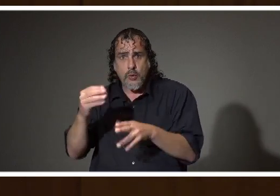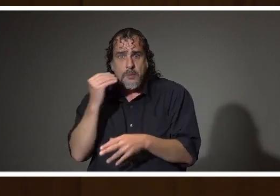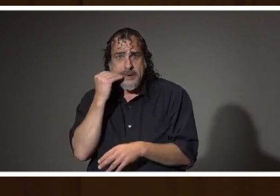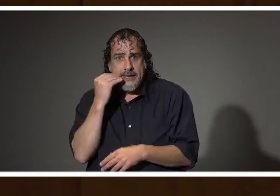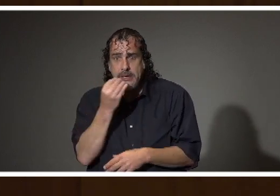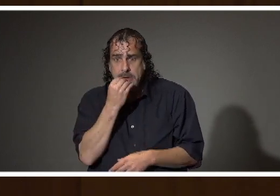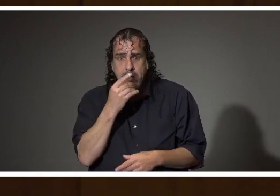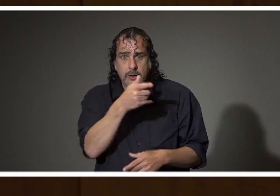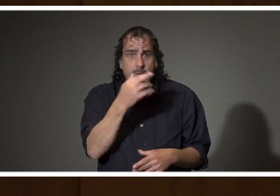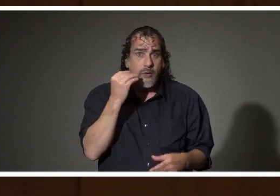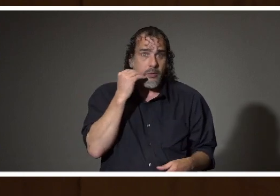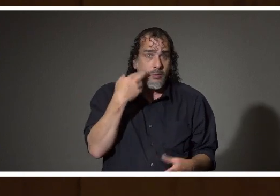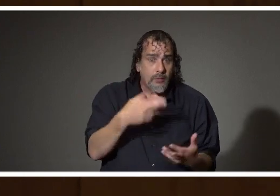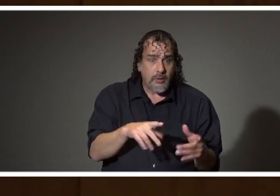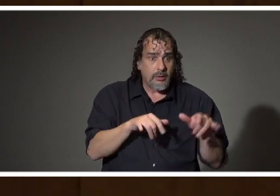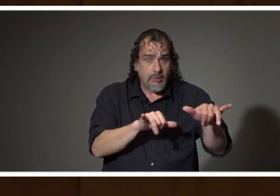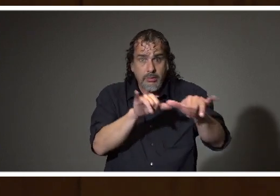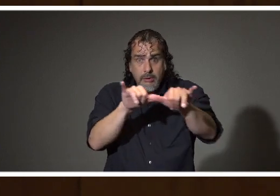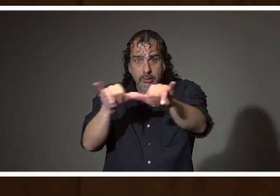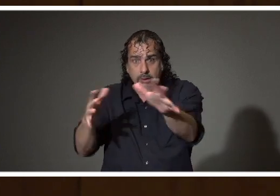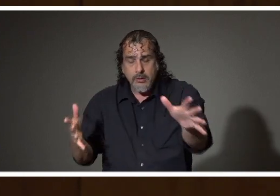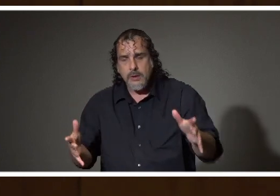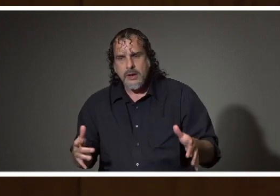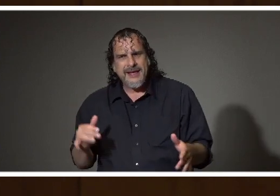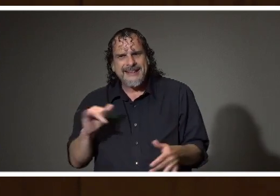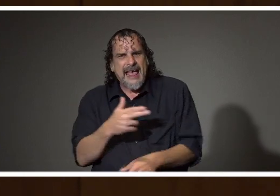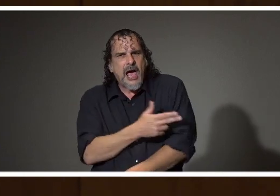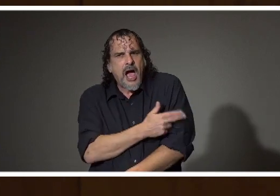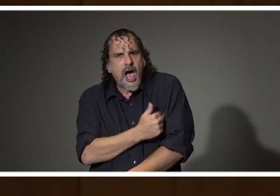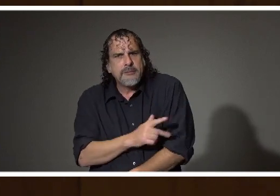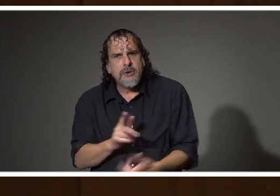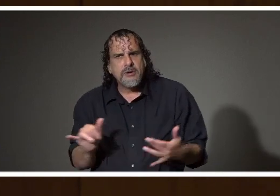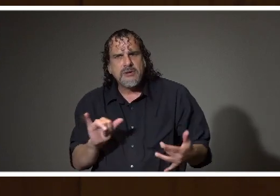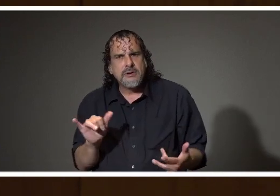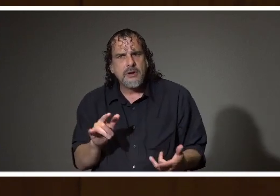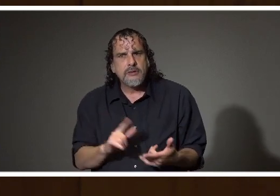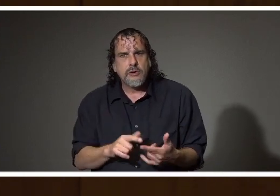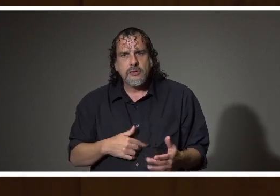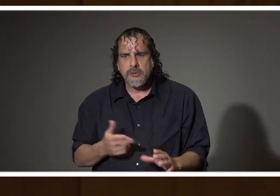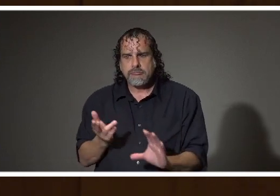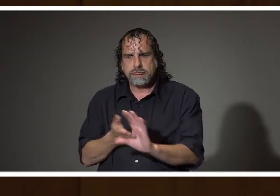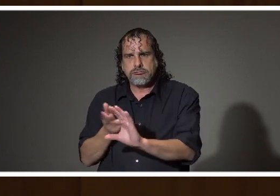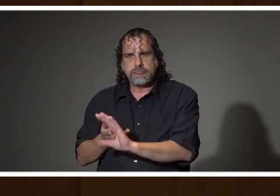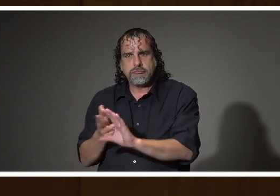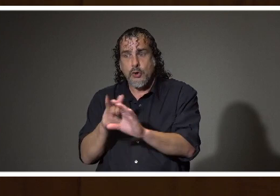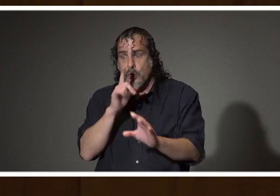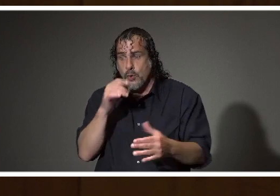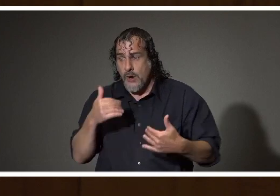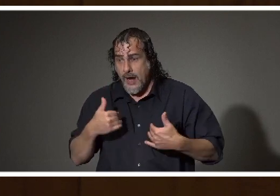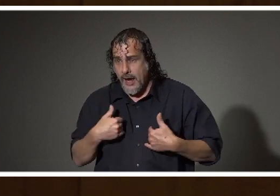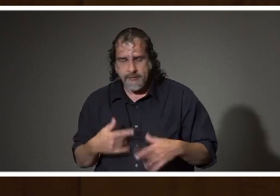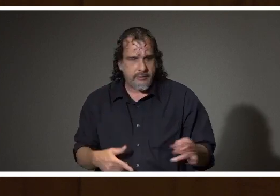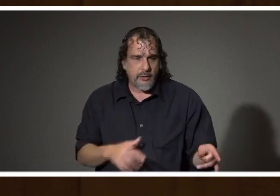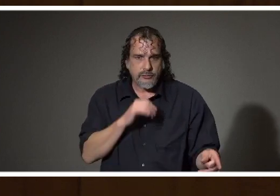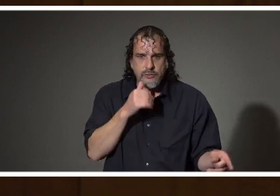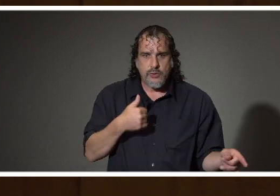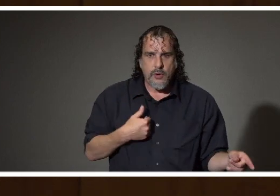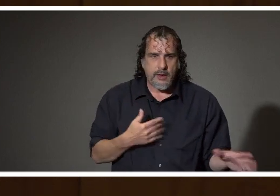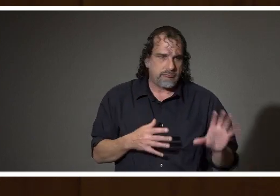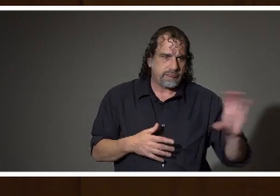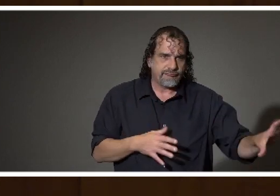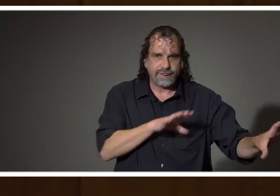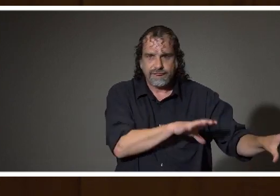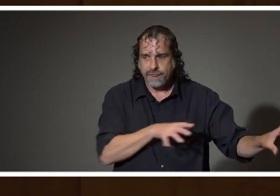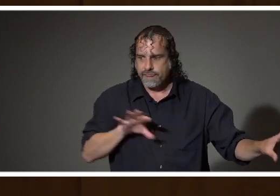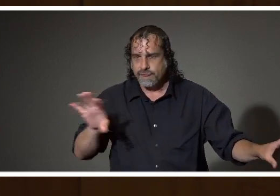like being in a hospital. Right, so you'll be hospitalized with folks in certain rooms who have it and some who don't, and we have the full expectation that if